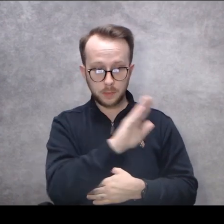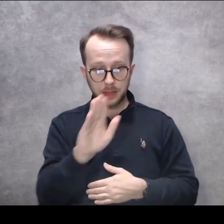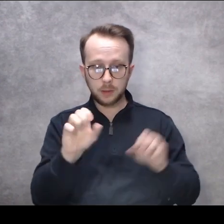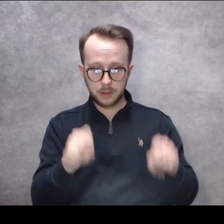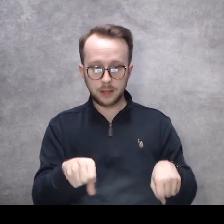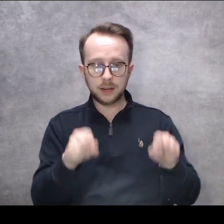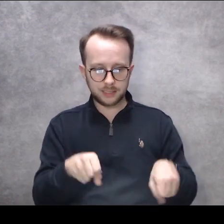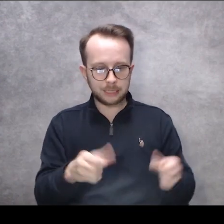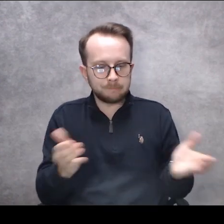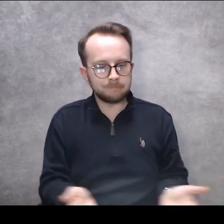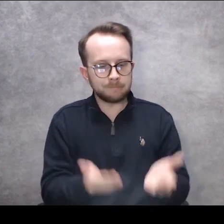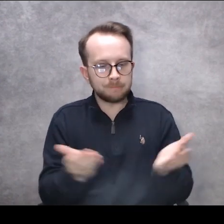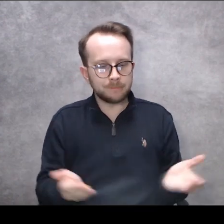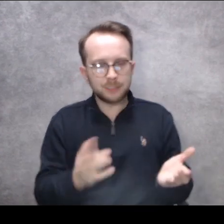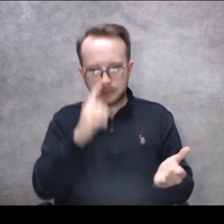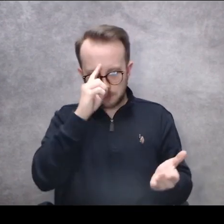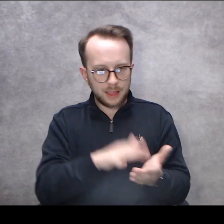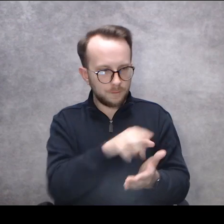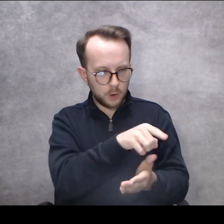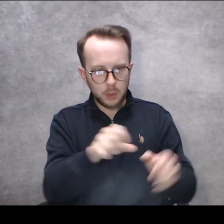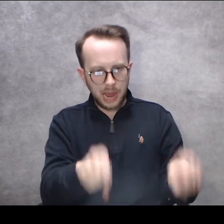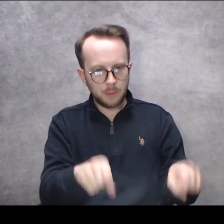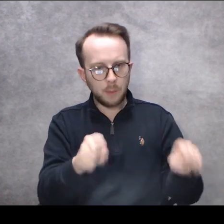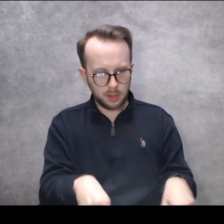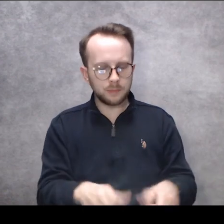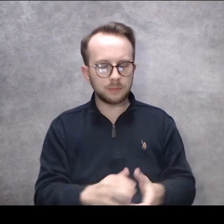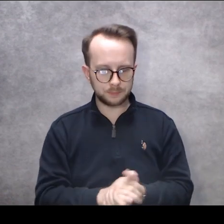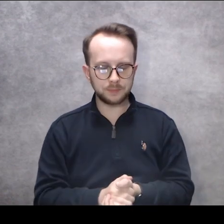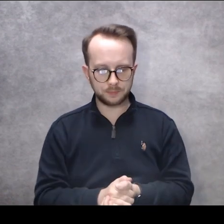belief in the capabilities of every learner.